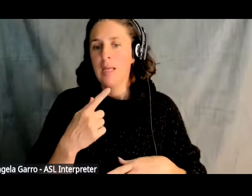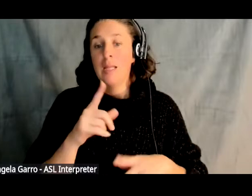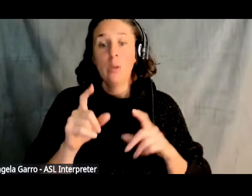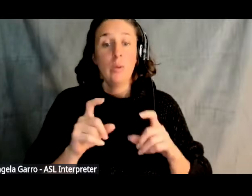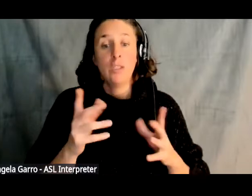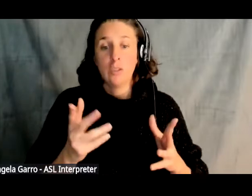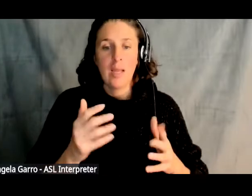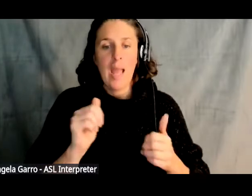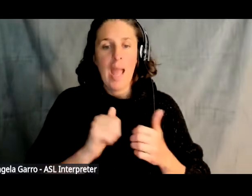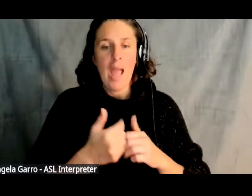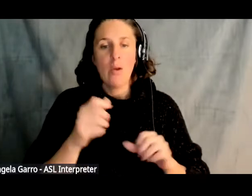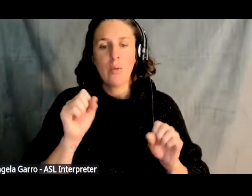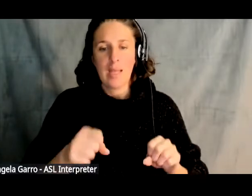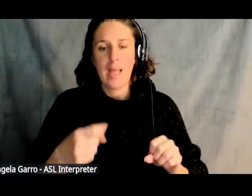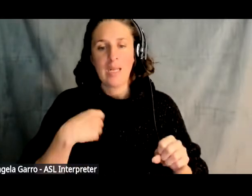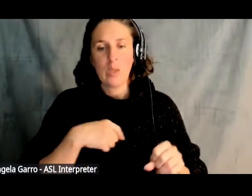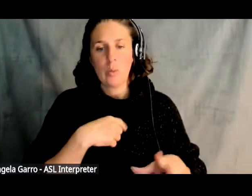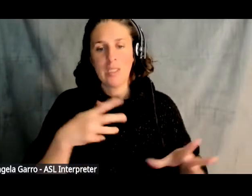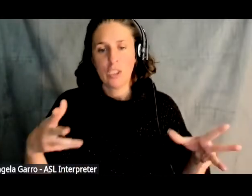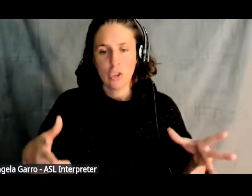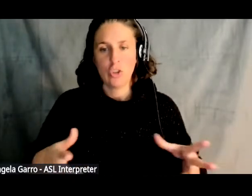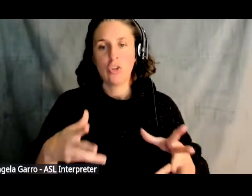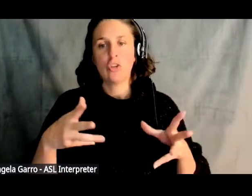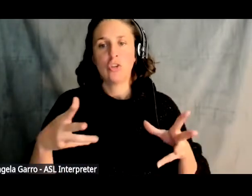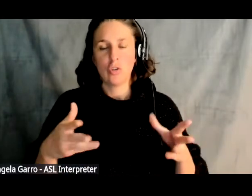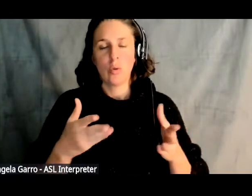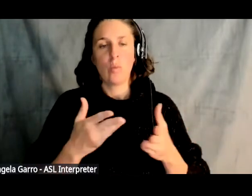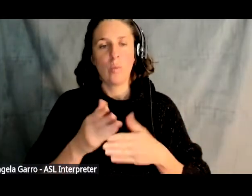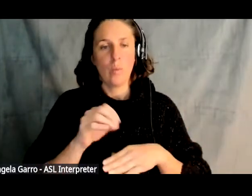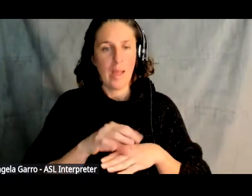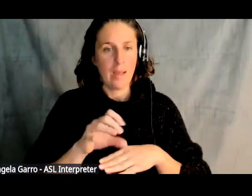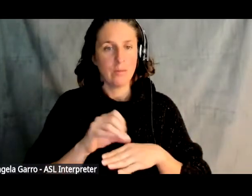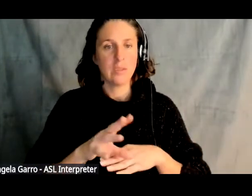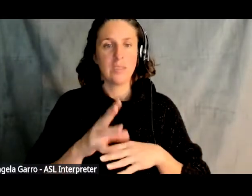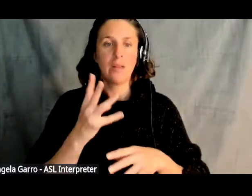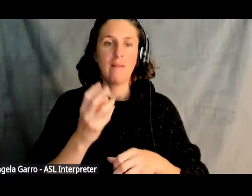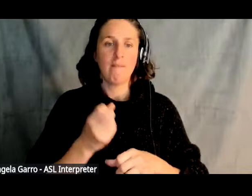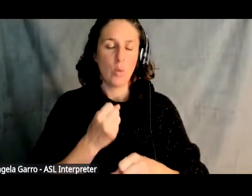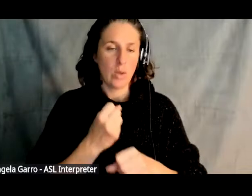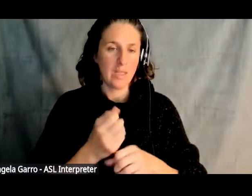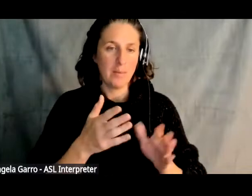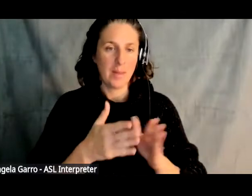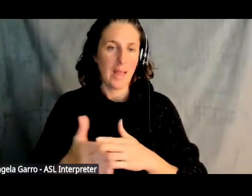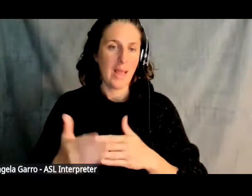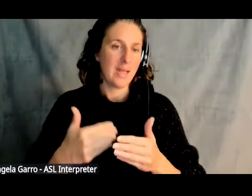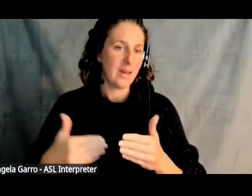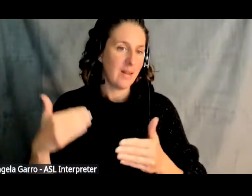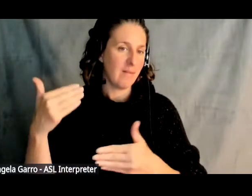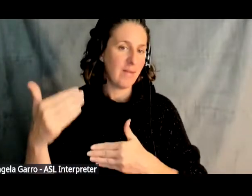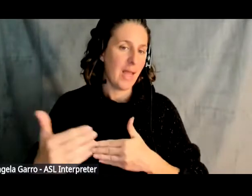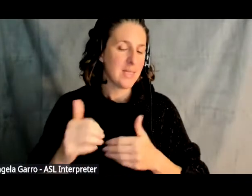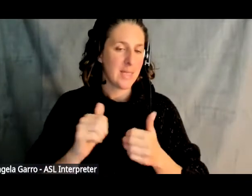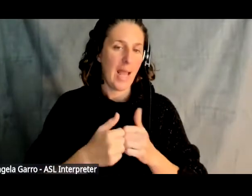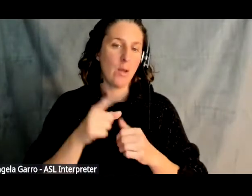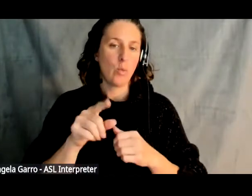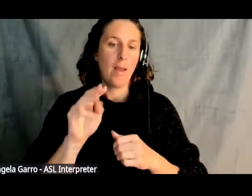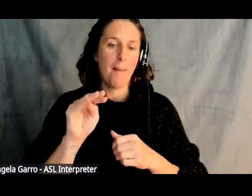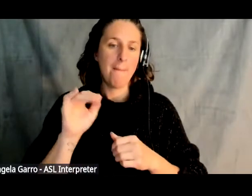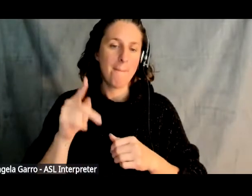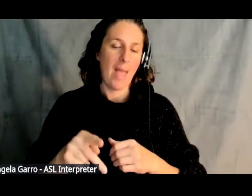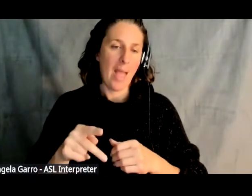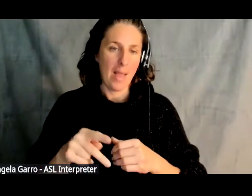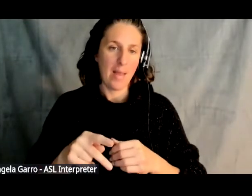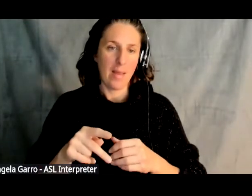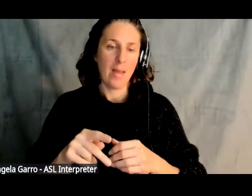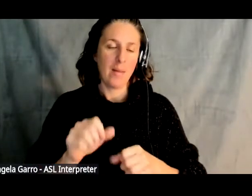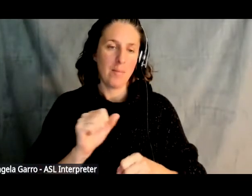is, how can we encourage Yeah. through counseling or whatever, or 4-year planning in advance? Yeah. How you can map it out. Yeah, The career, right.